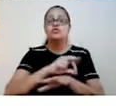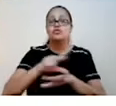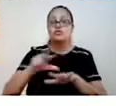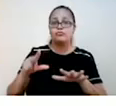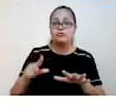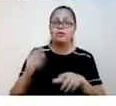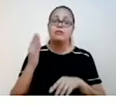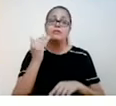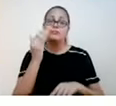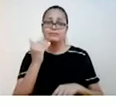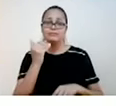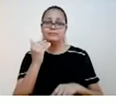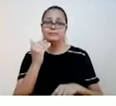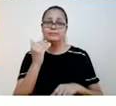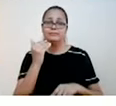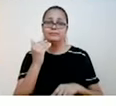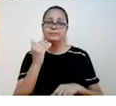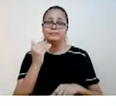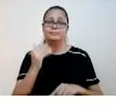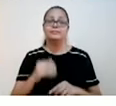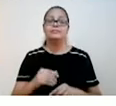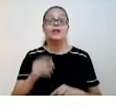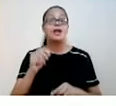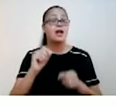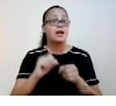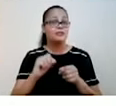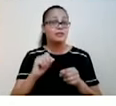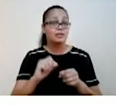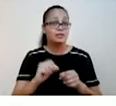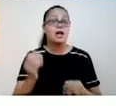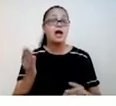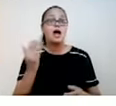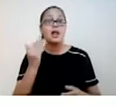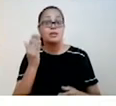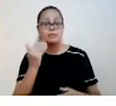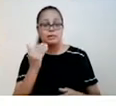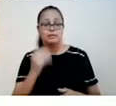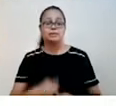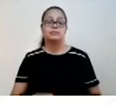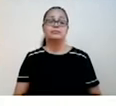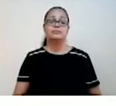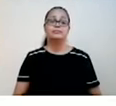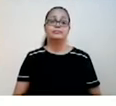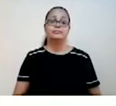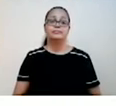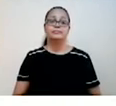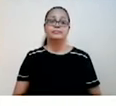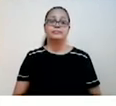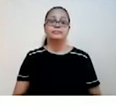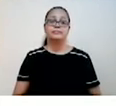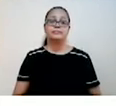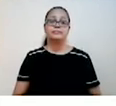alimentação. So, we are going to see that our lesson today is dedicated